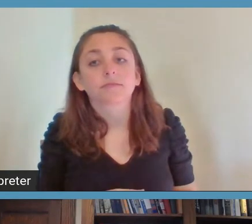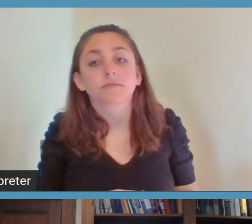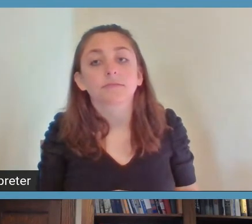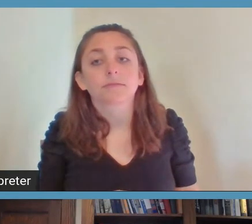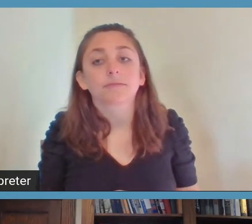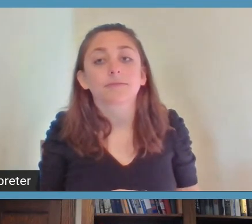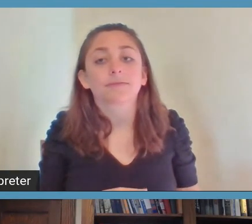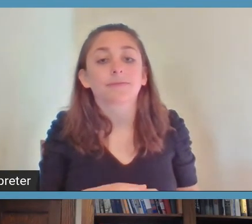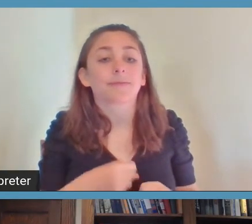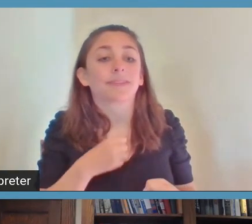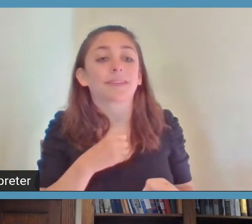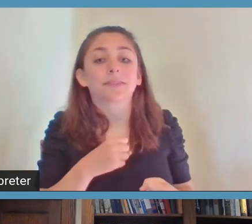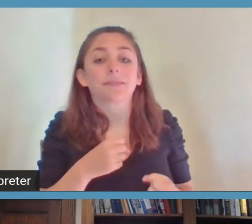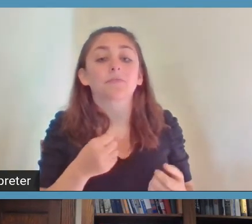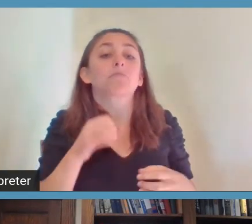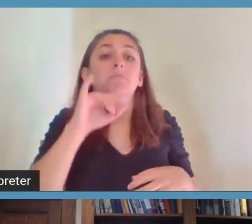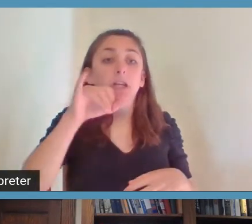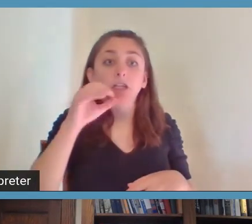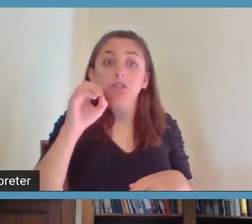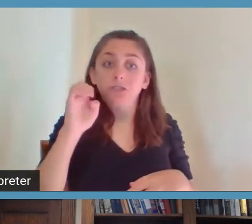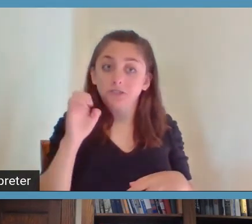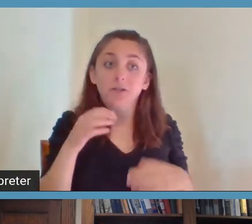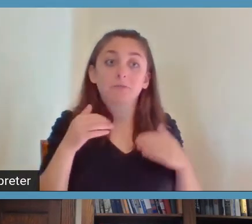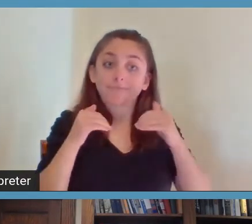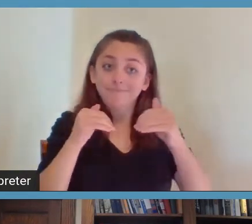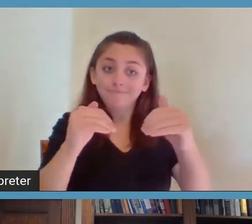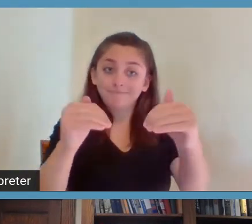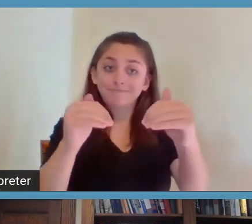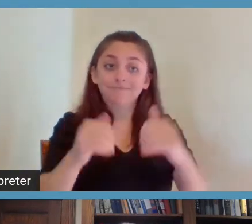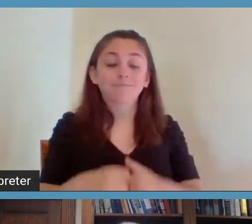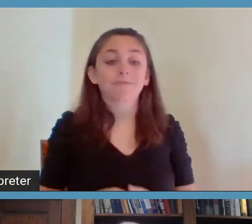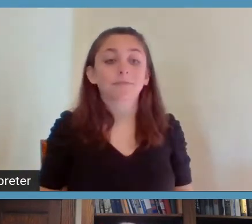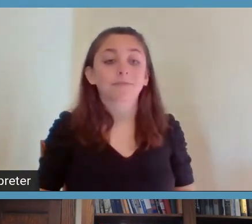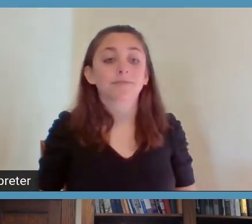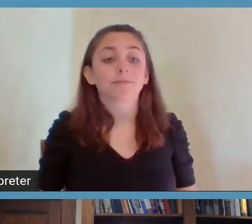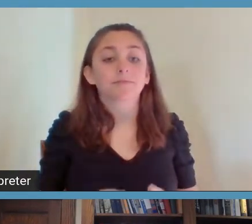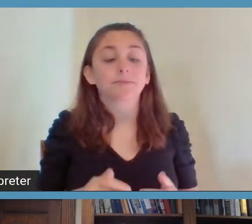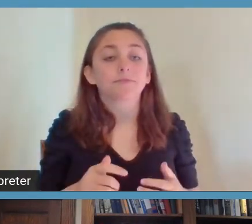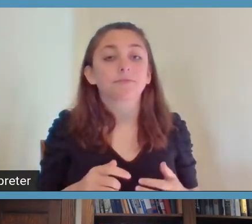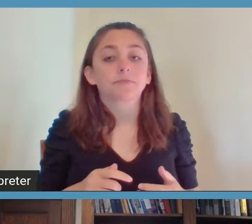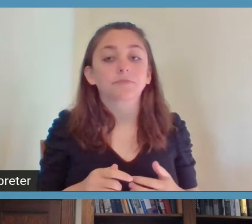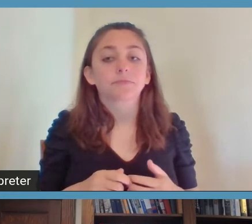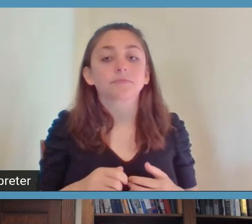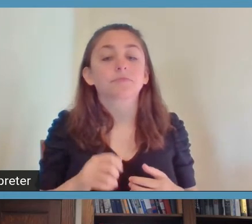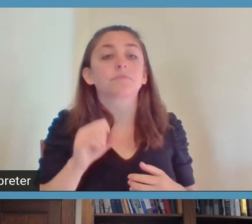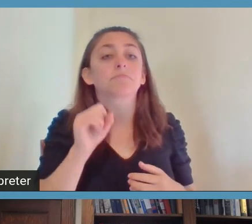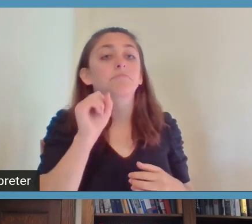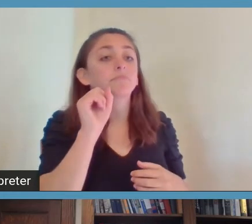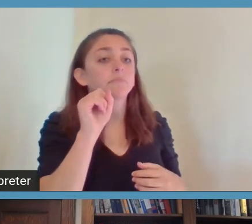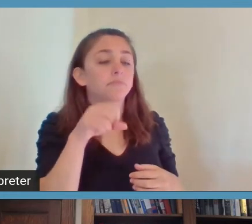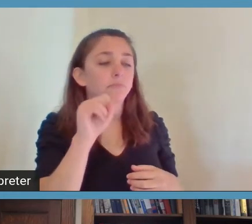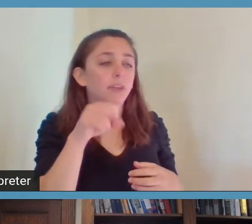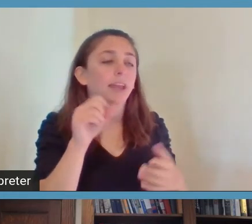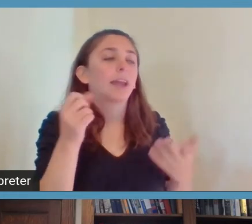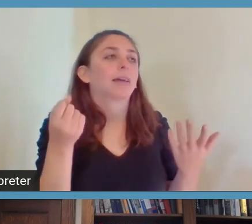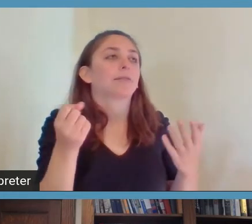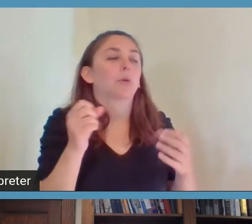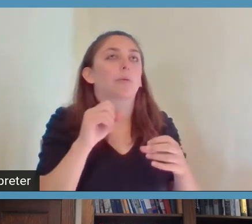Sorry, Joe, go ahead. Joe, you started kind of as the pandemic swept in, right? Yeah, we're a product of the pandemic.